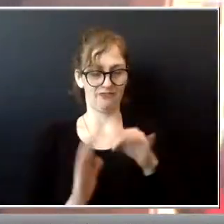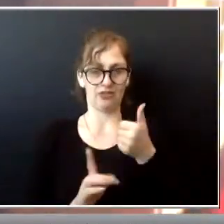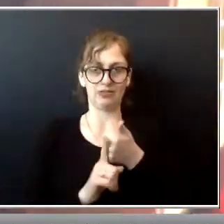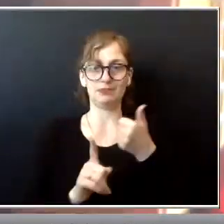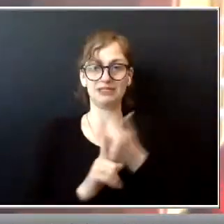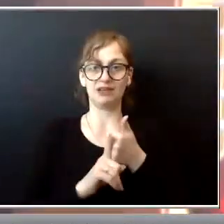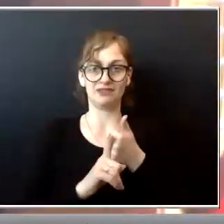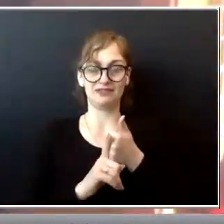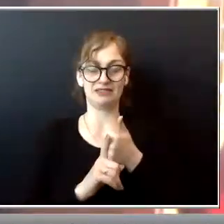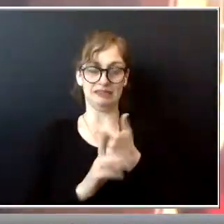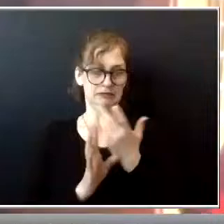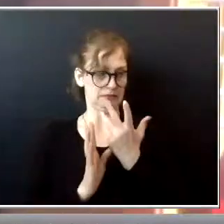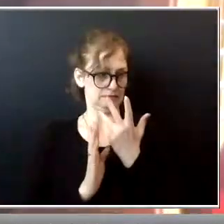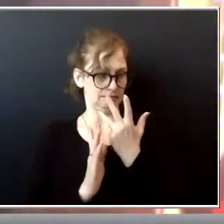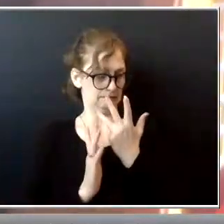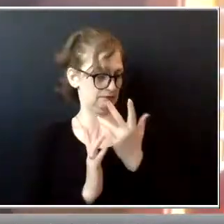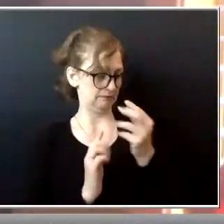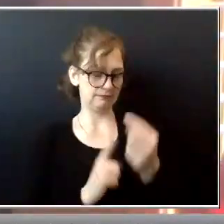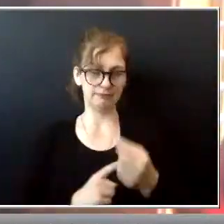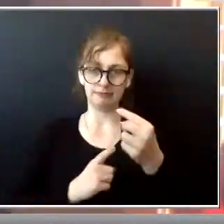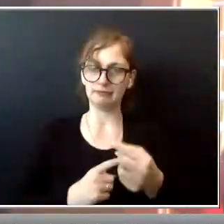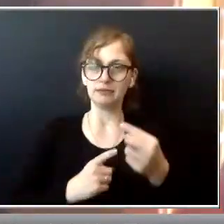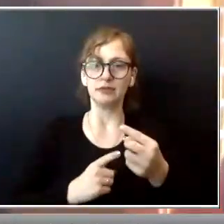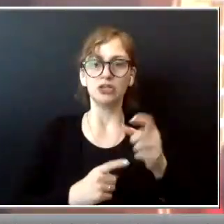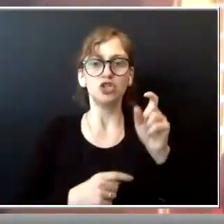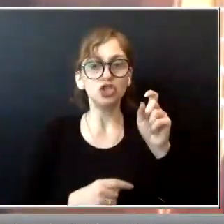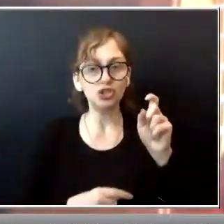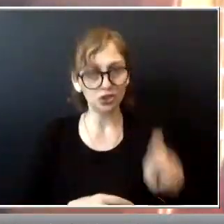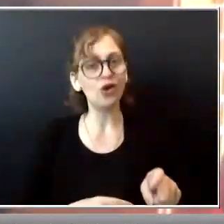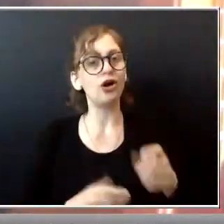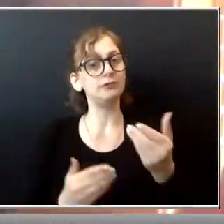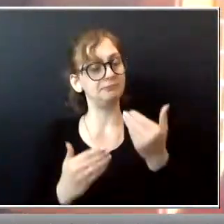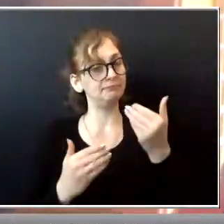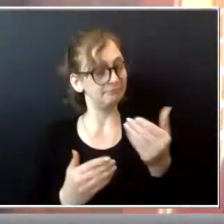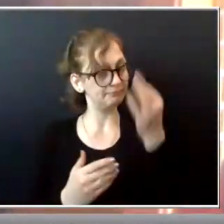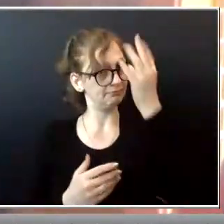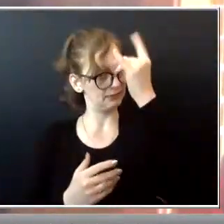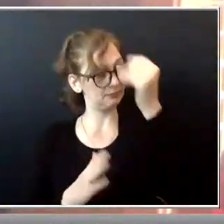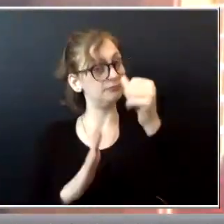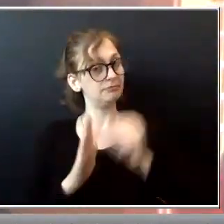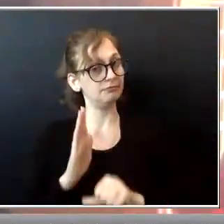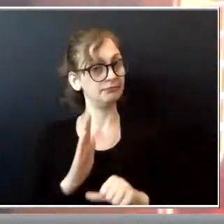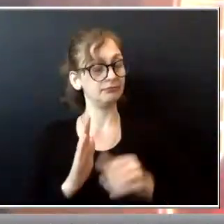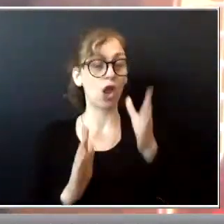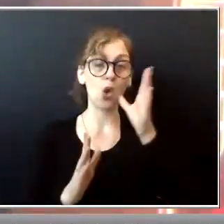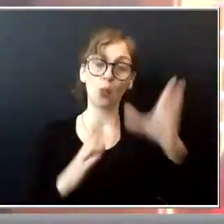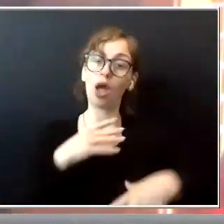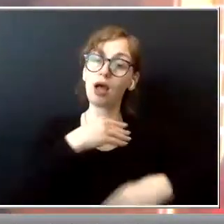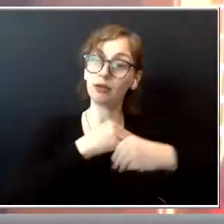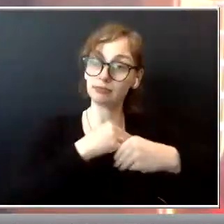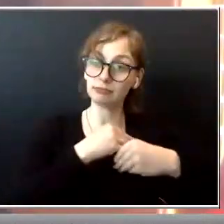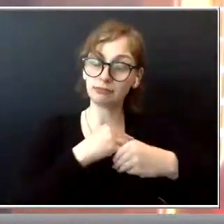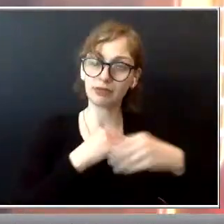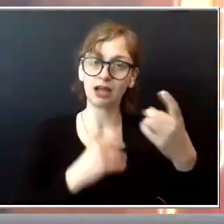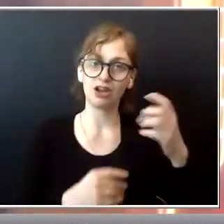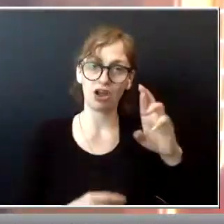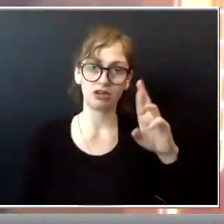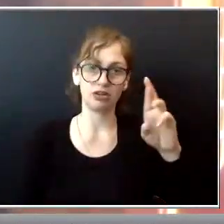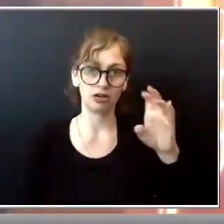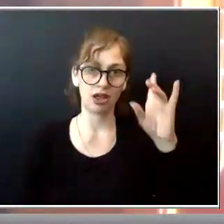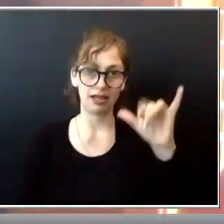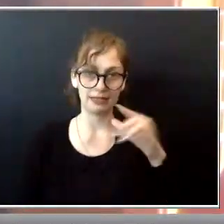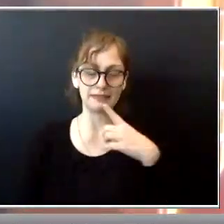consider having this procedure done. Now, I will add, as Dr. Riddy said, it does not